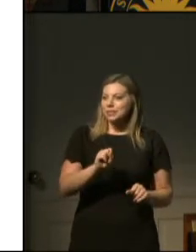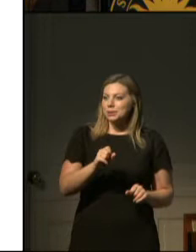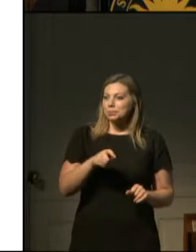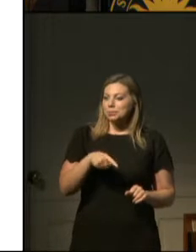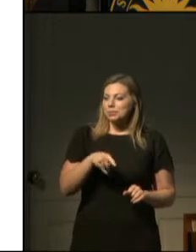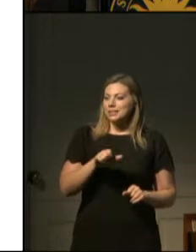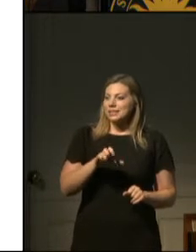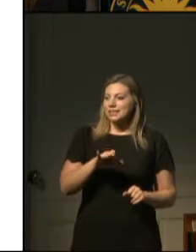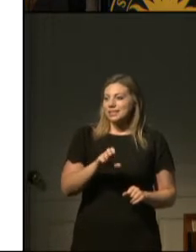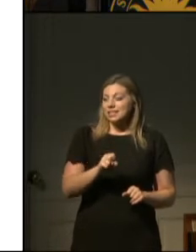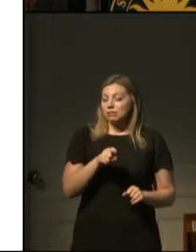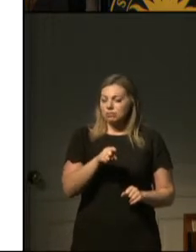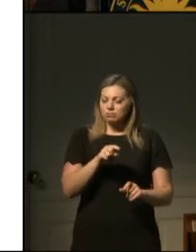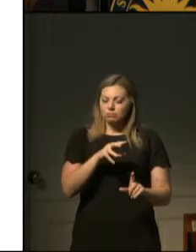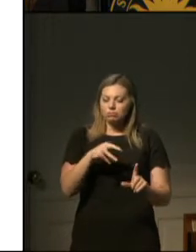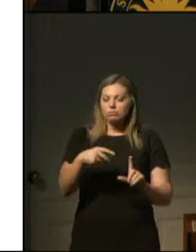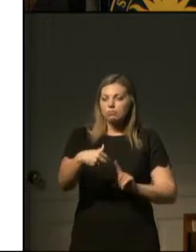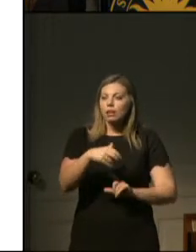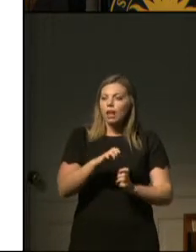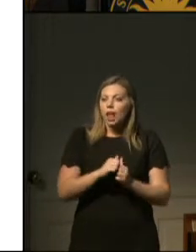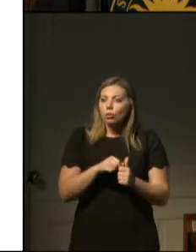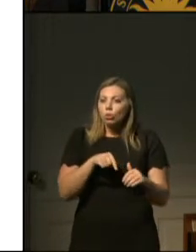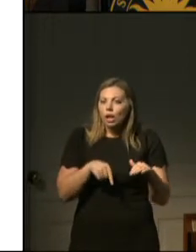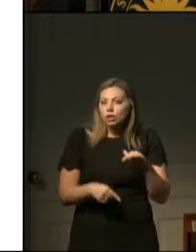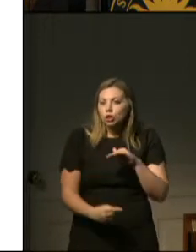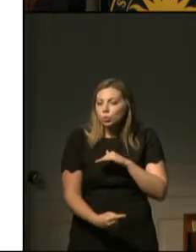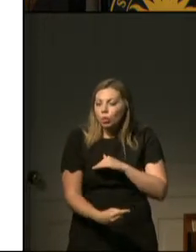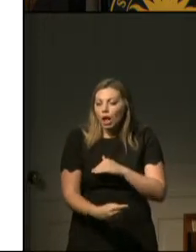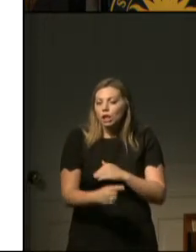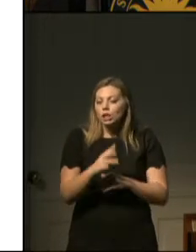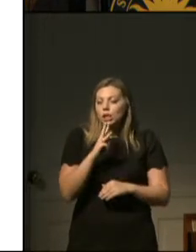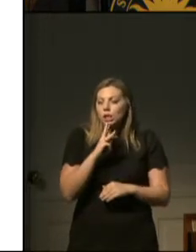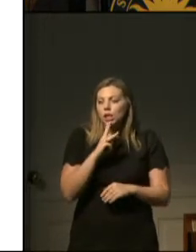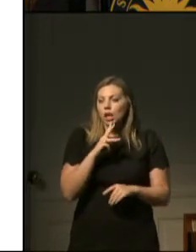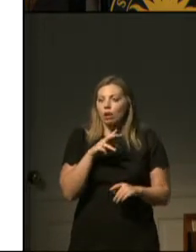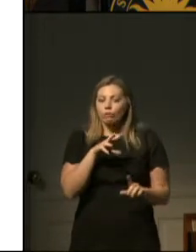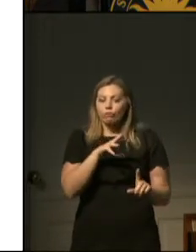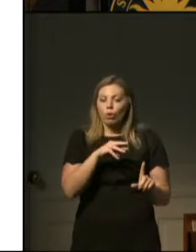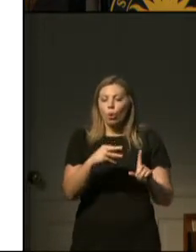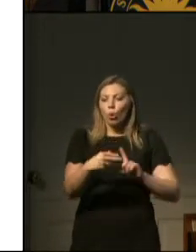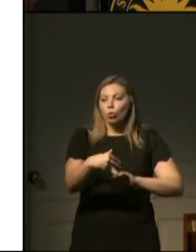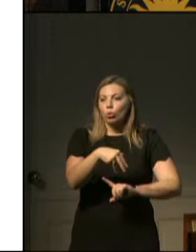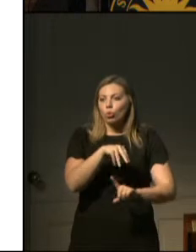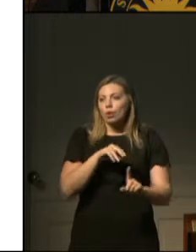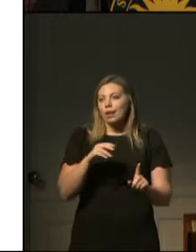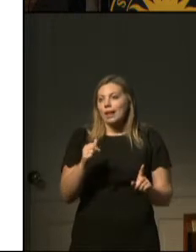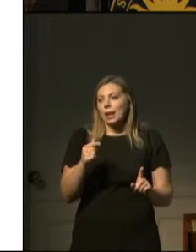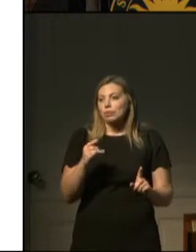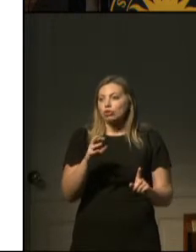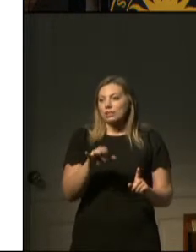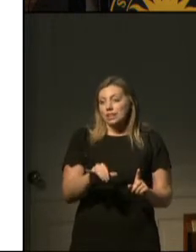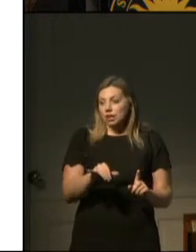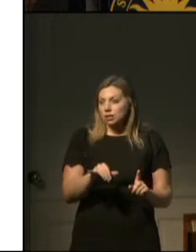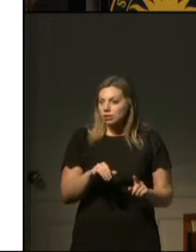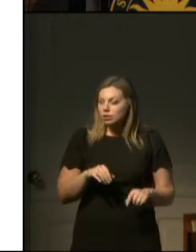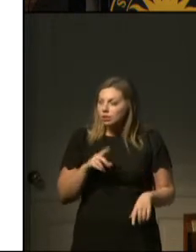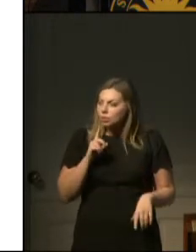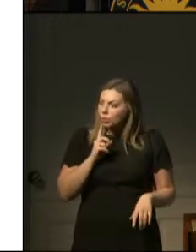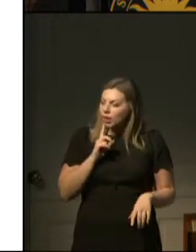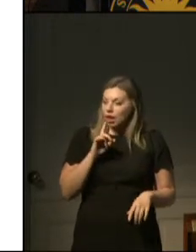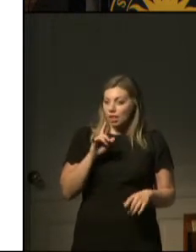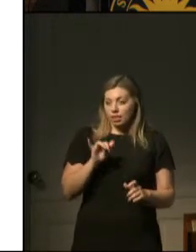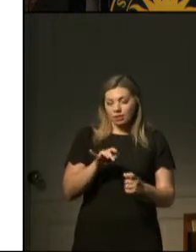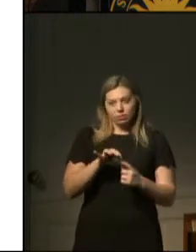has been captured via underwater photogrammetry. So doing all of this underwater is a special challenge, which